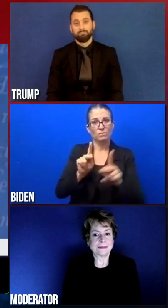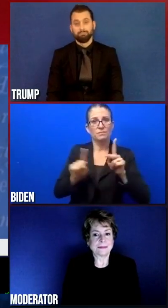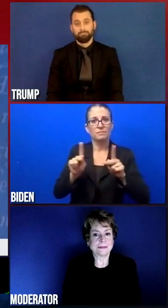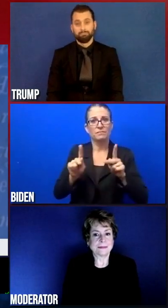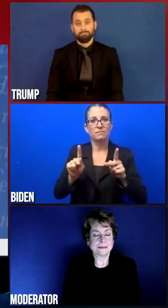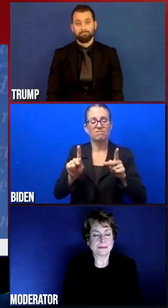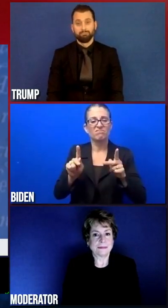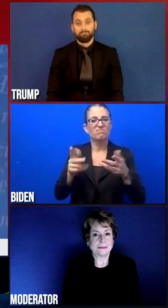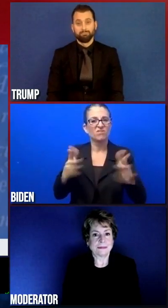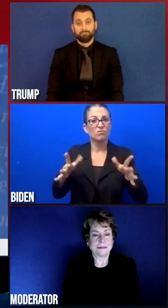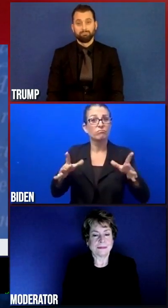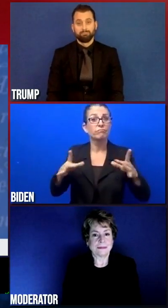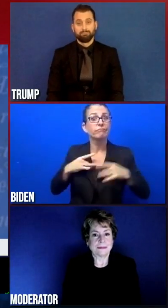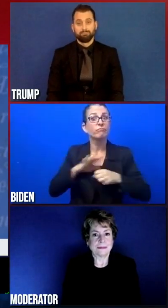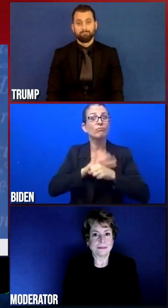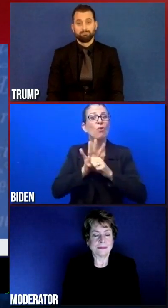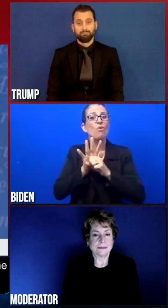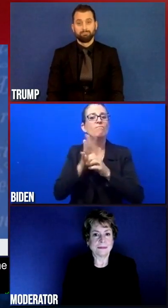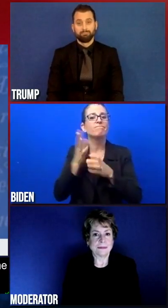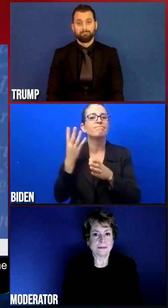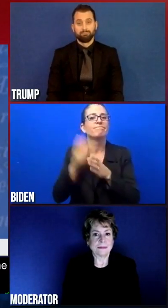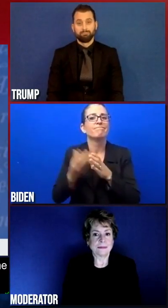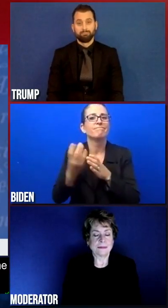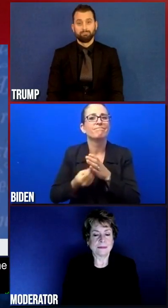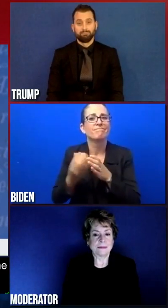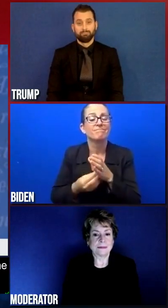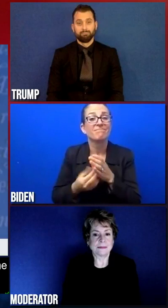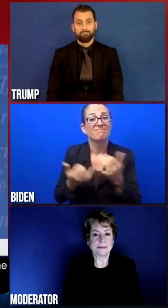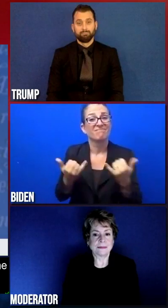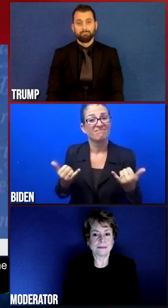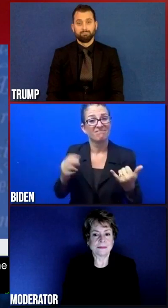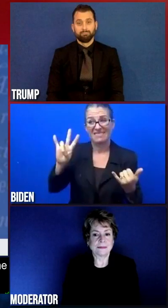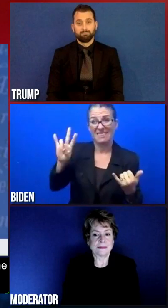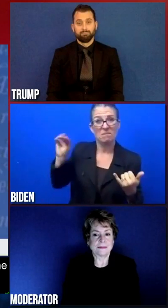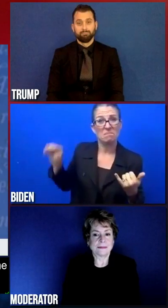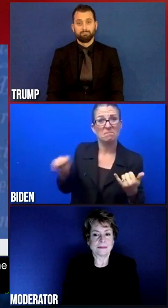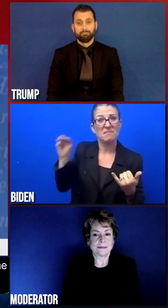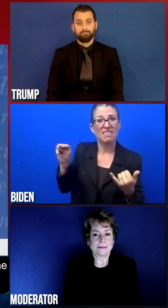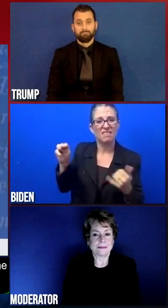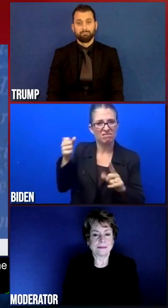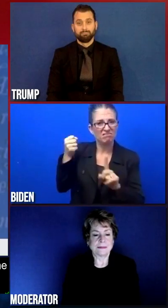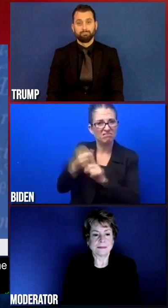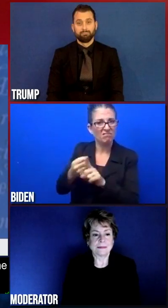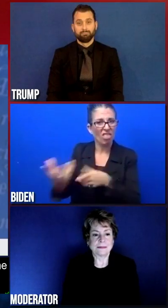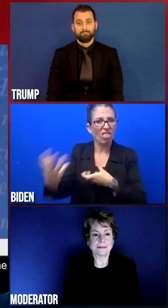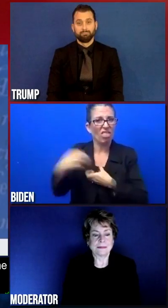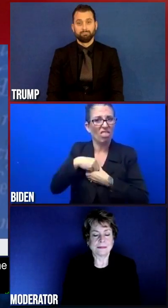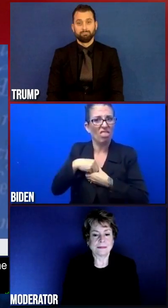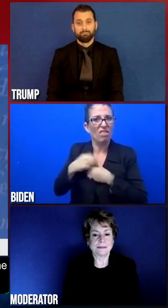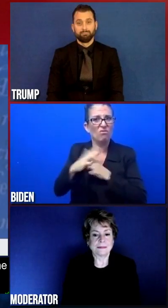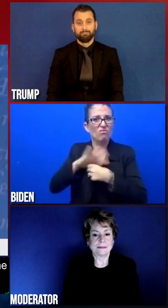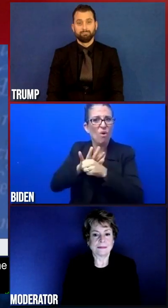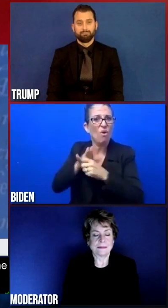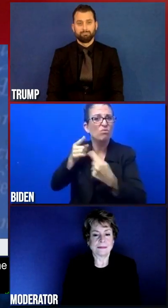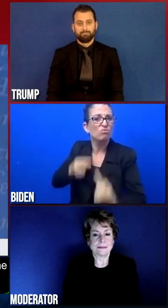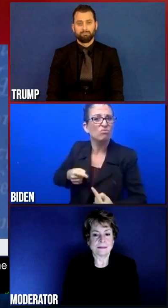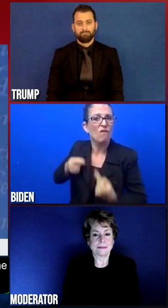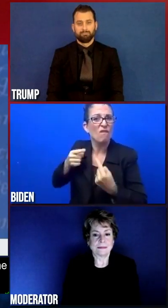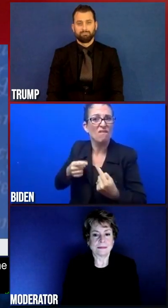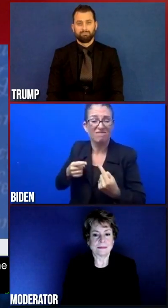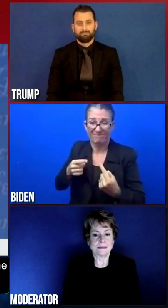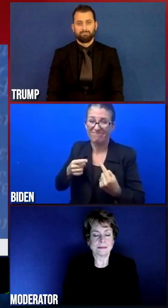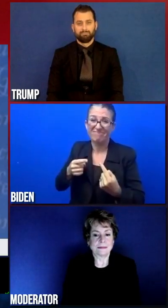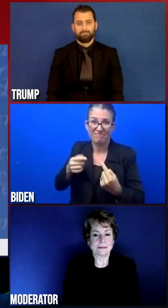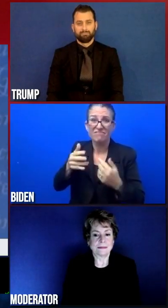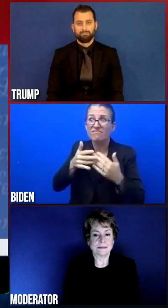world's population, 20% of the deaths. 40,000 people a day are contracting COVID. In